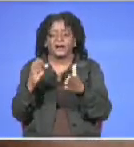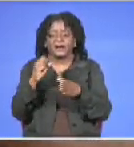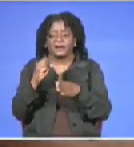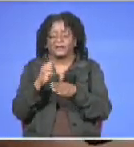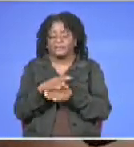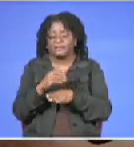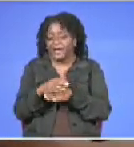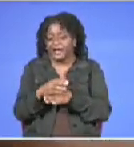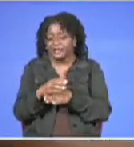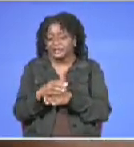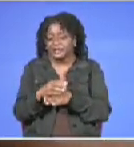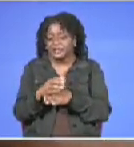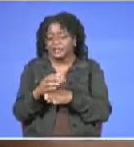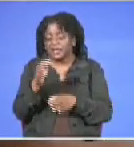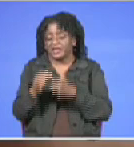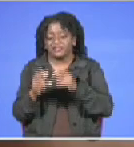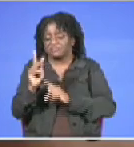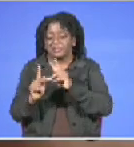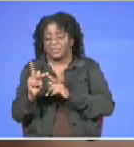people will say, let me pause and let me see